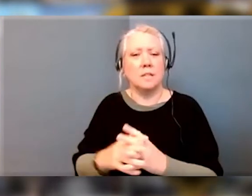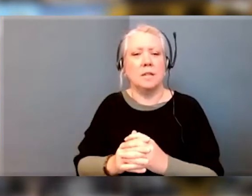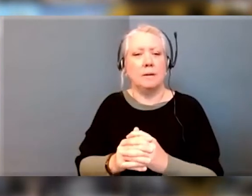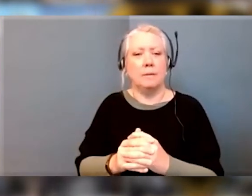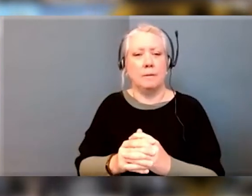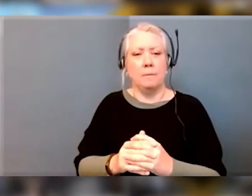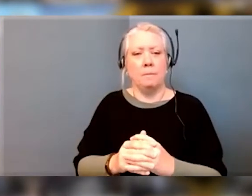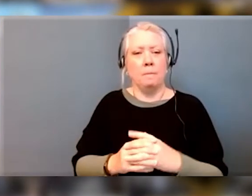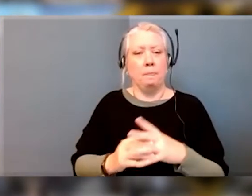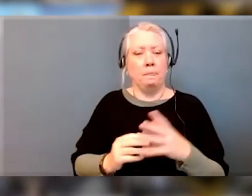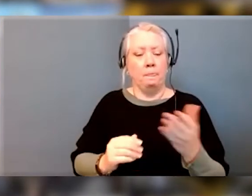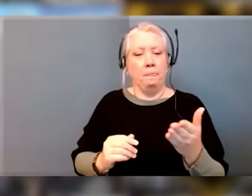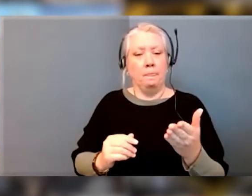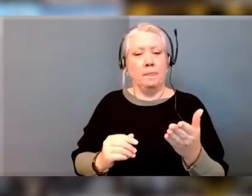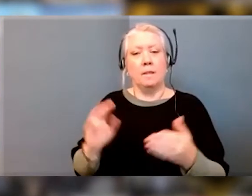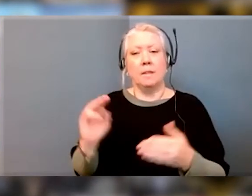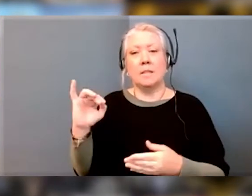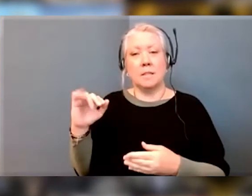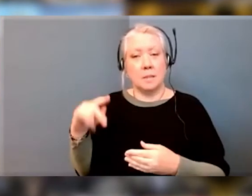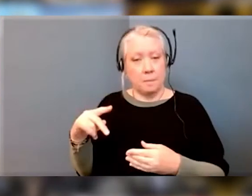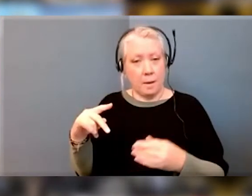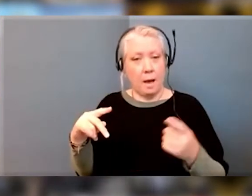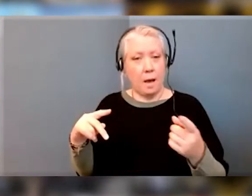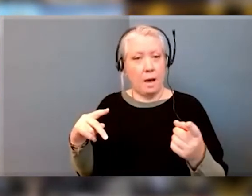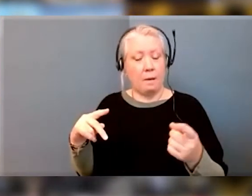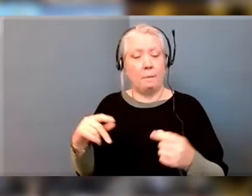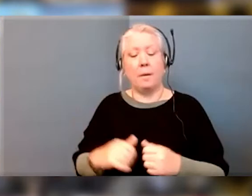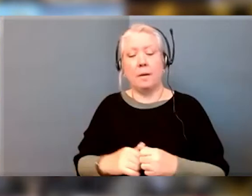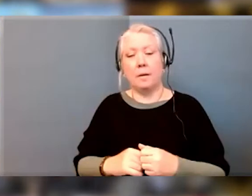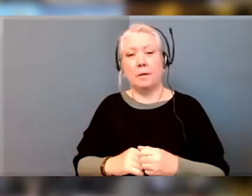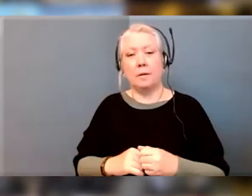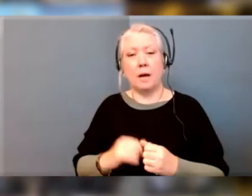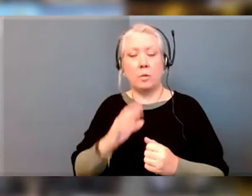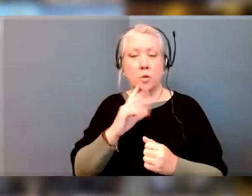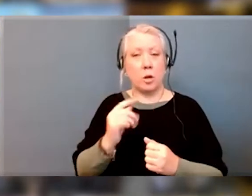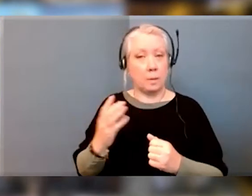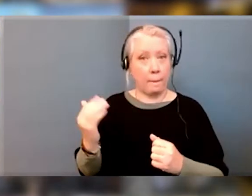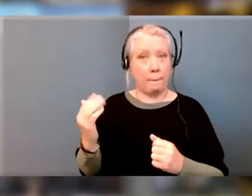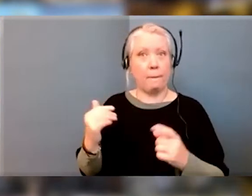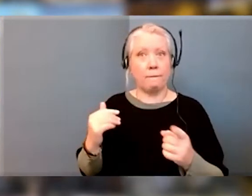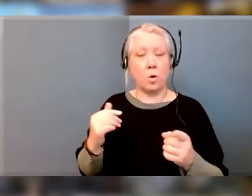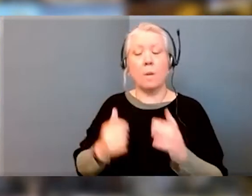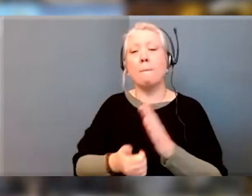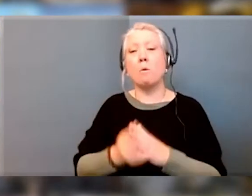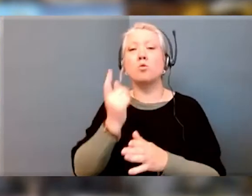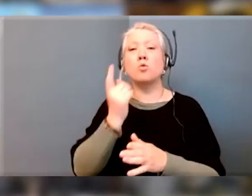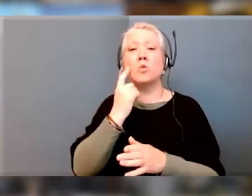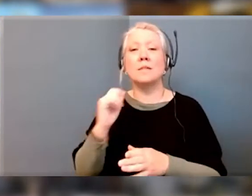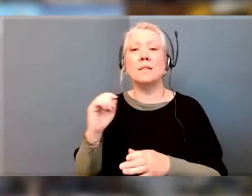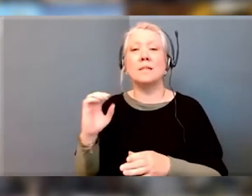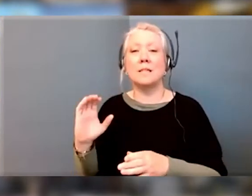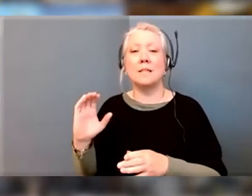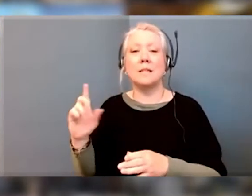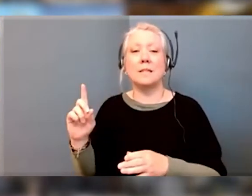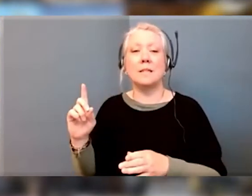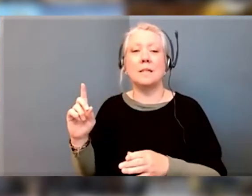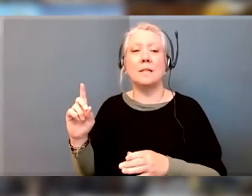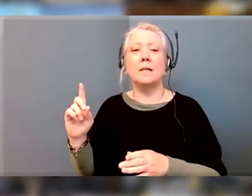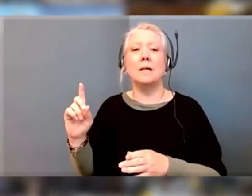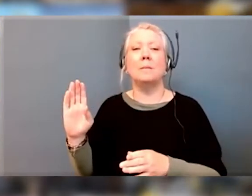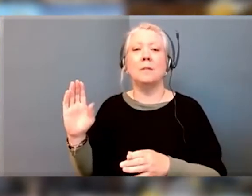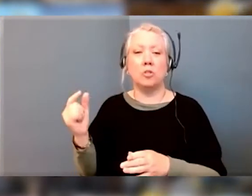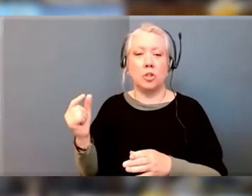So this is the map that I kind of referenced earlier. This is the most current map of CDBG area benefit eligible census